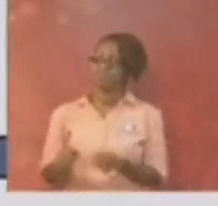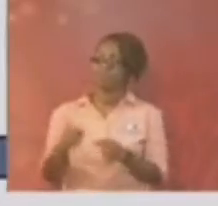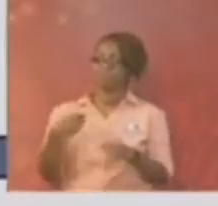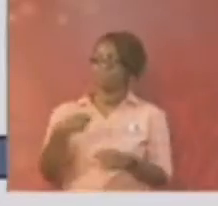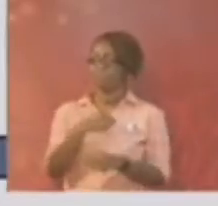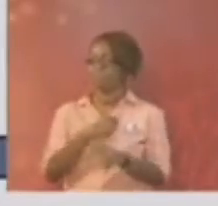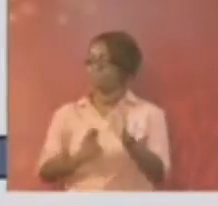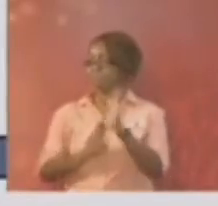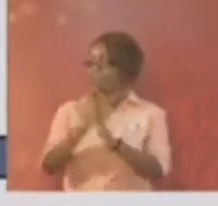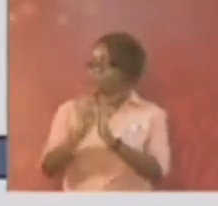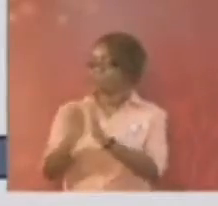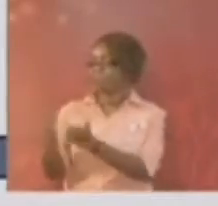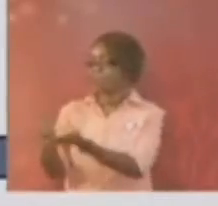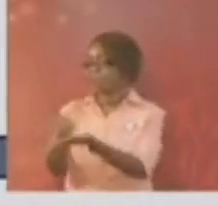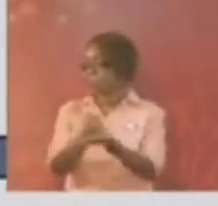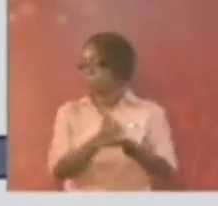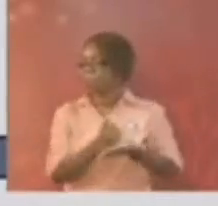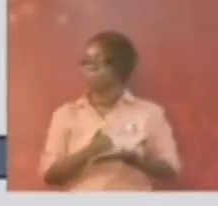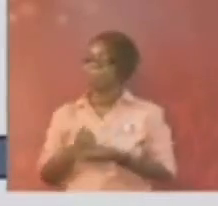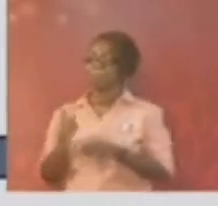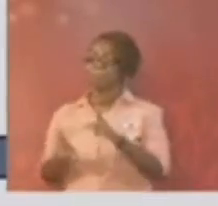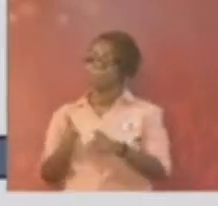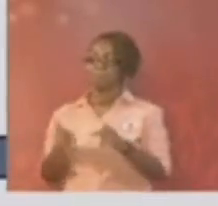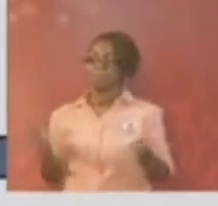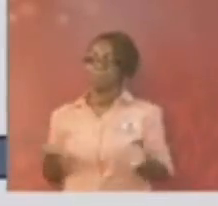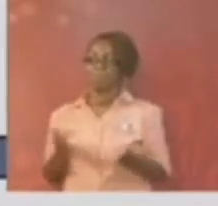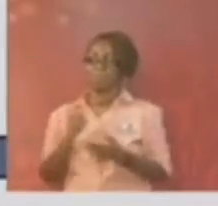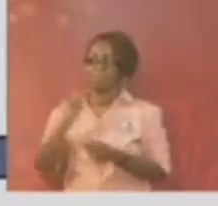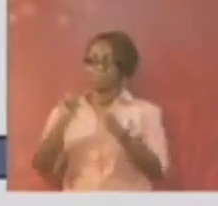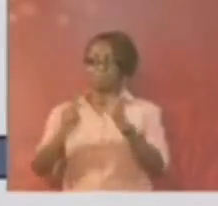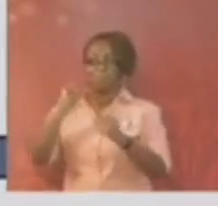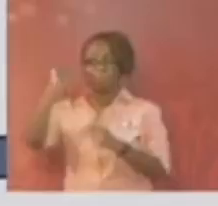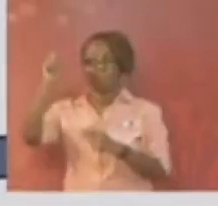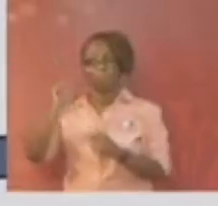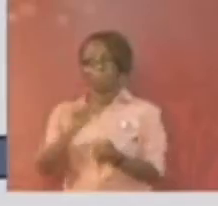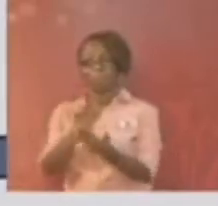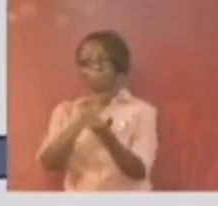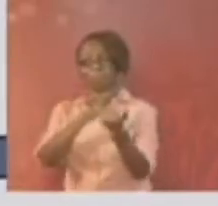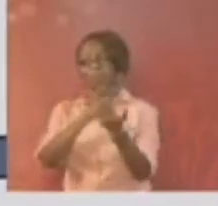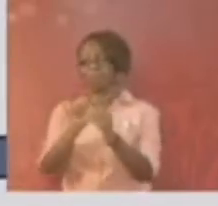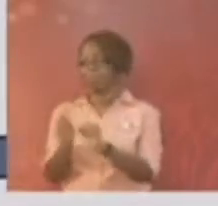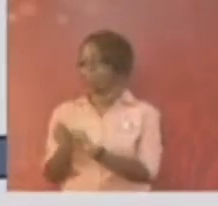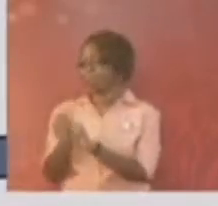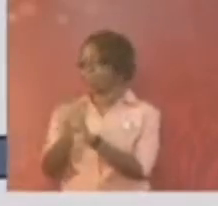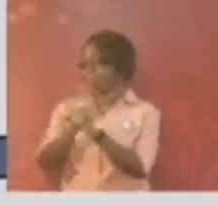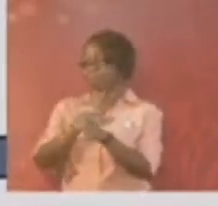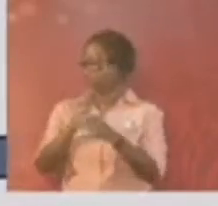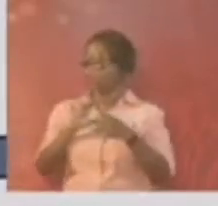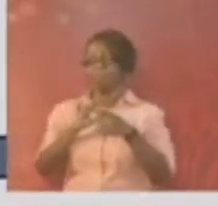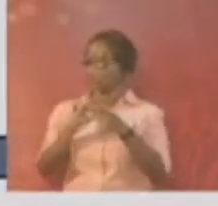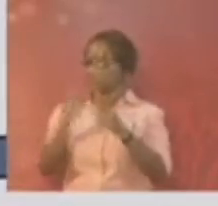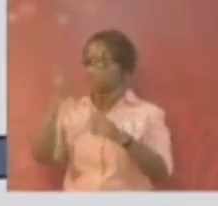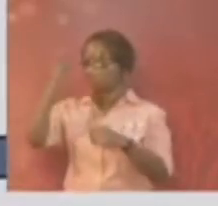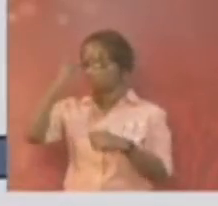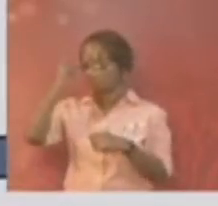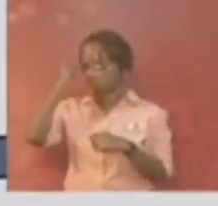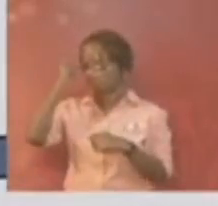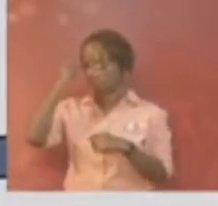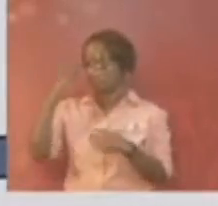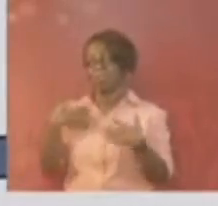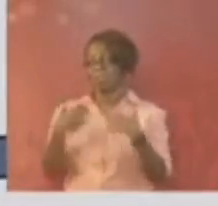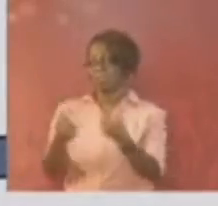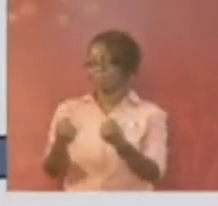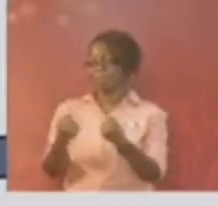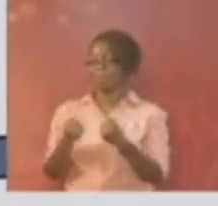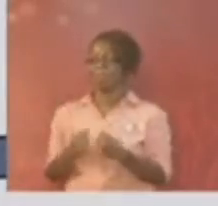help the citizens of this country deal with the pandemic in terms of their mental health. The North Central Regional Health